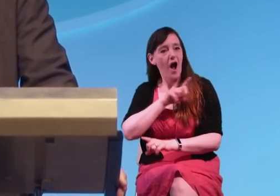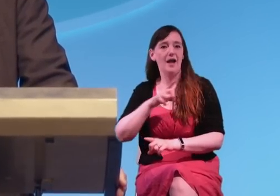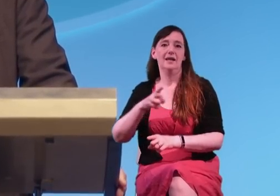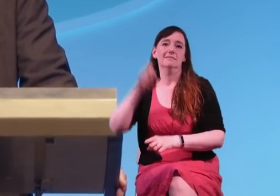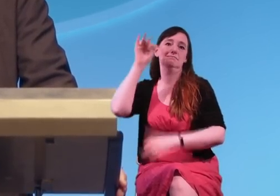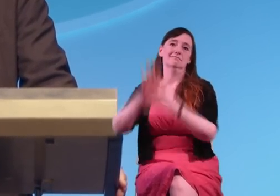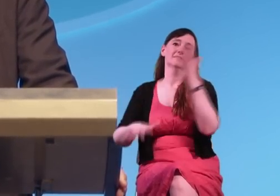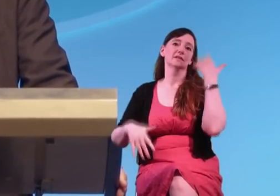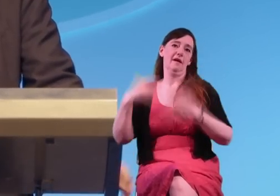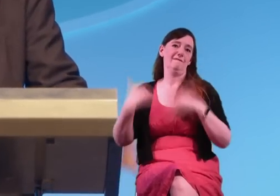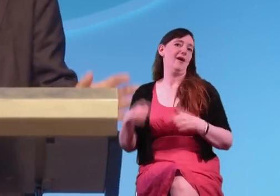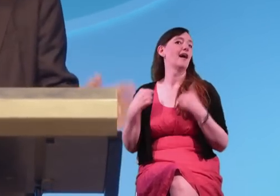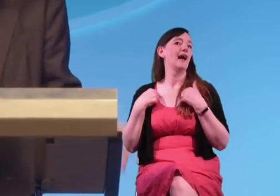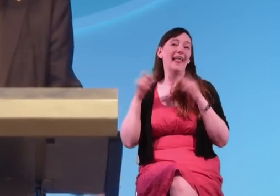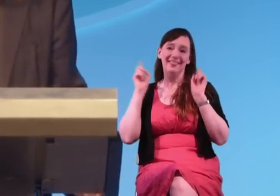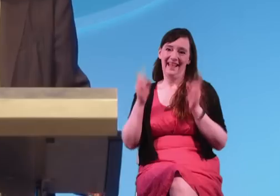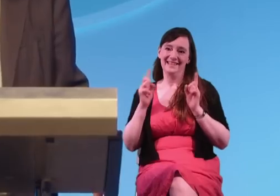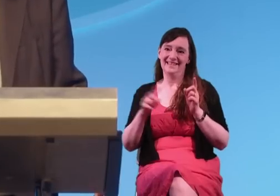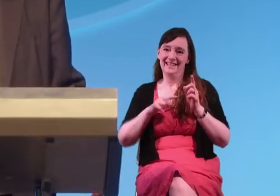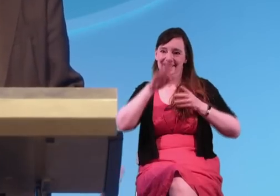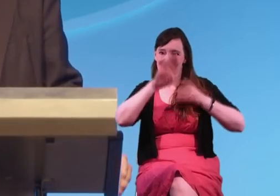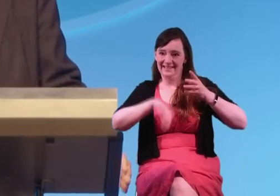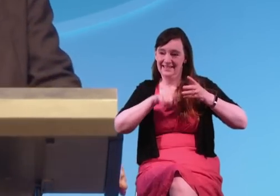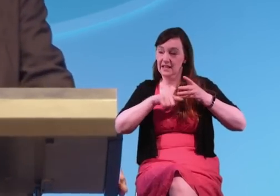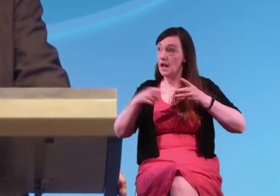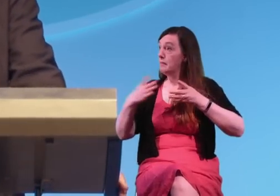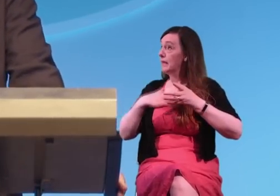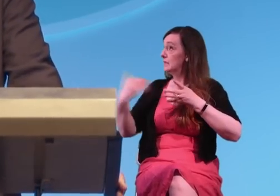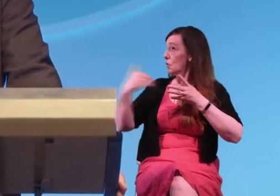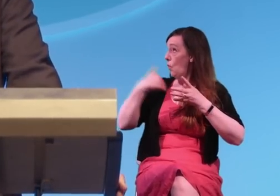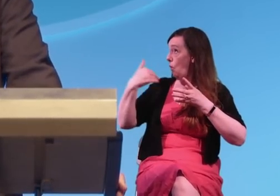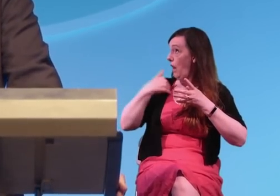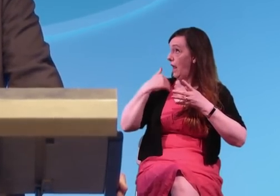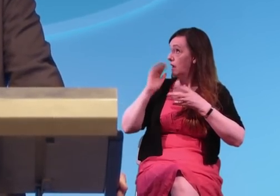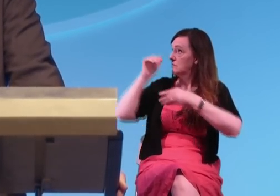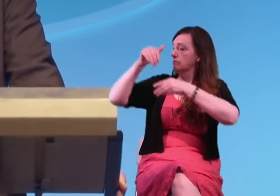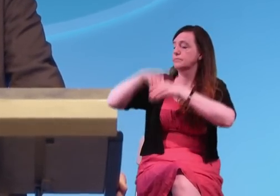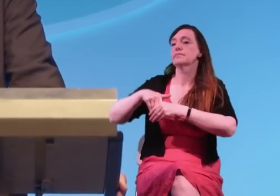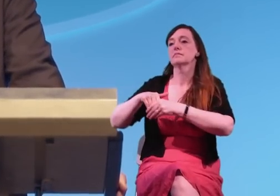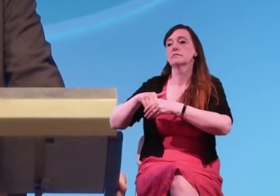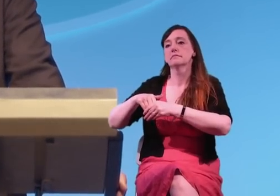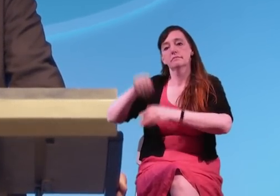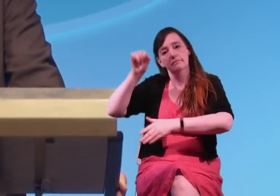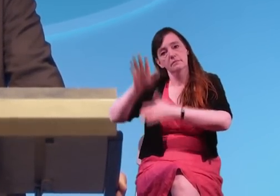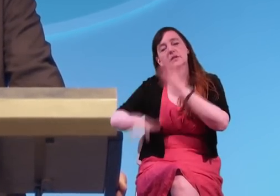do. He fulfills his calling, and he endures suffering.